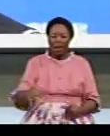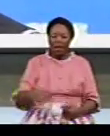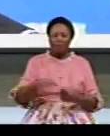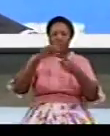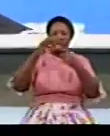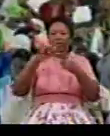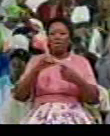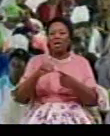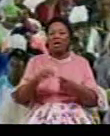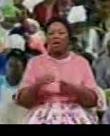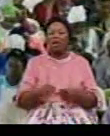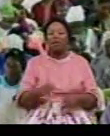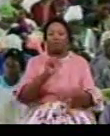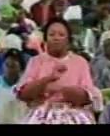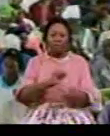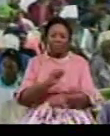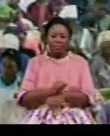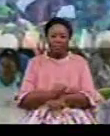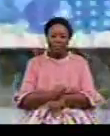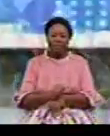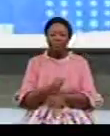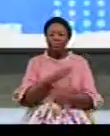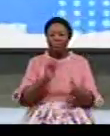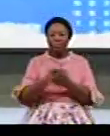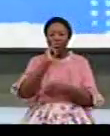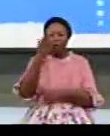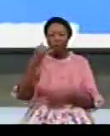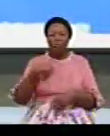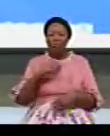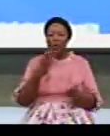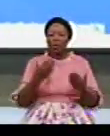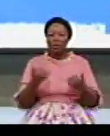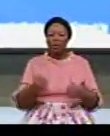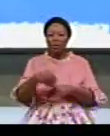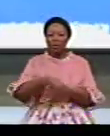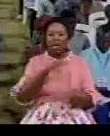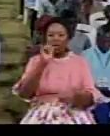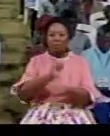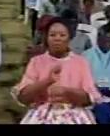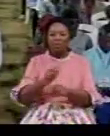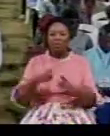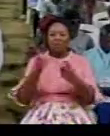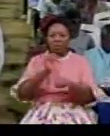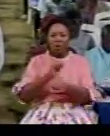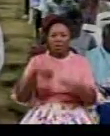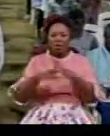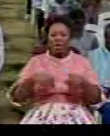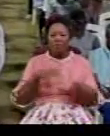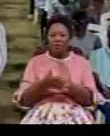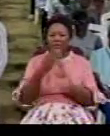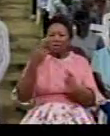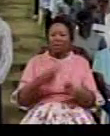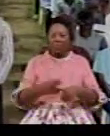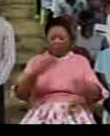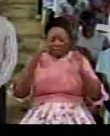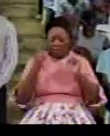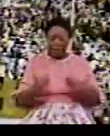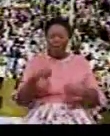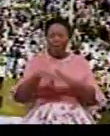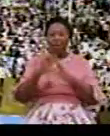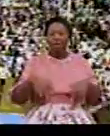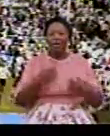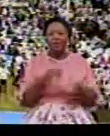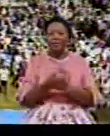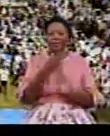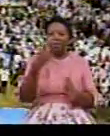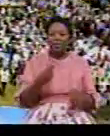You wash everything away. You will become totally new today. You will be as